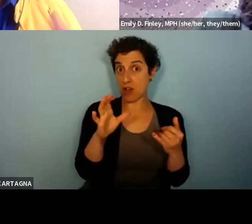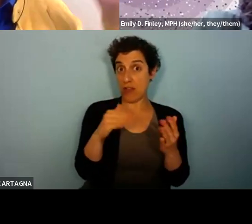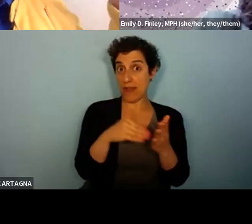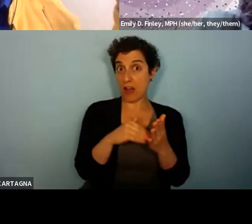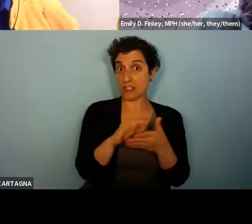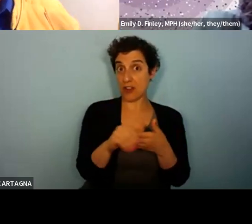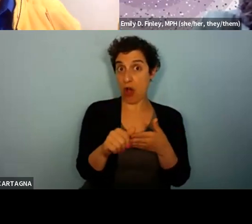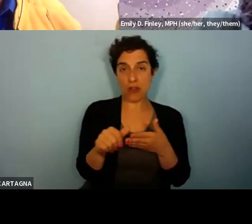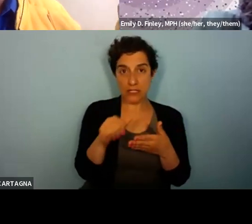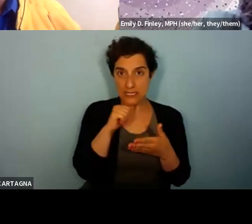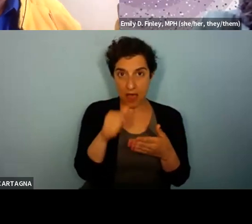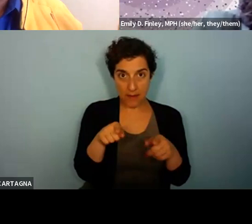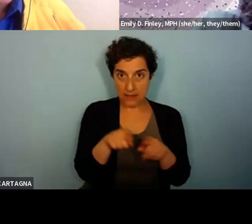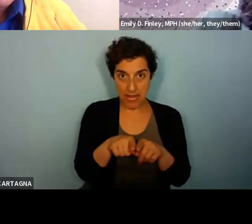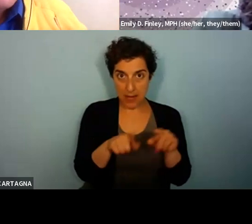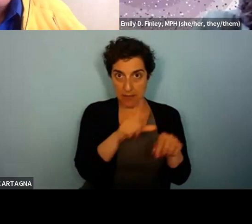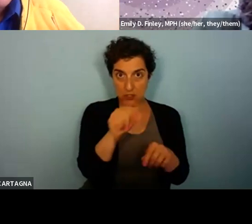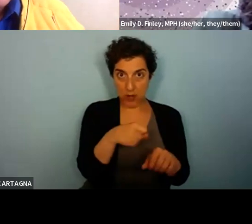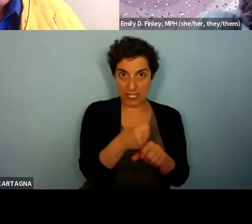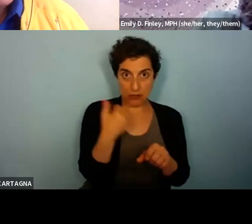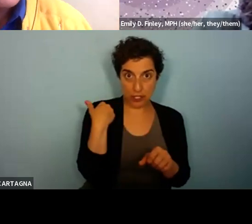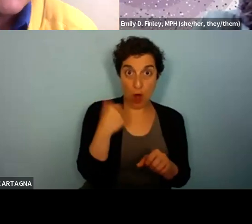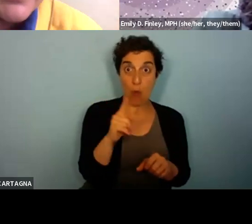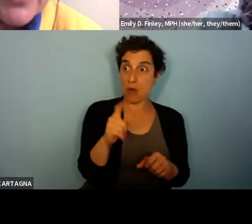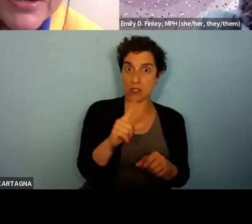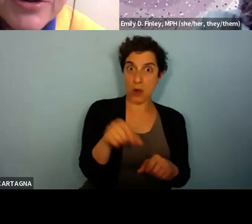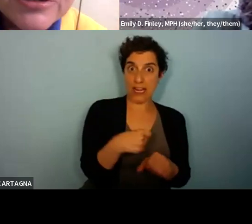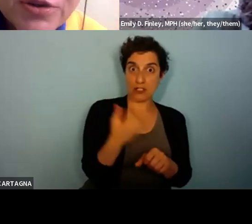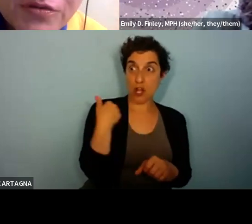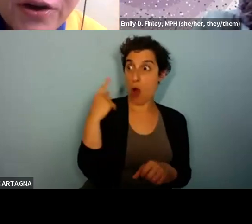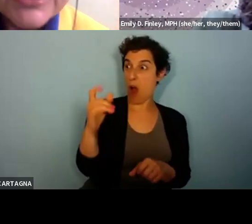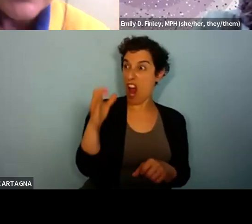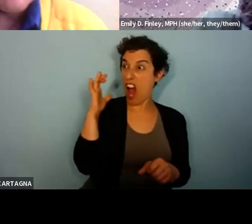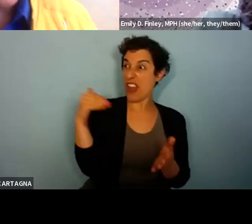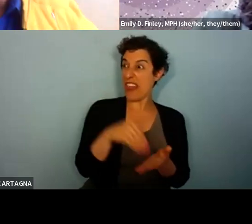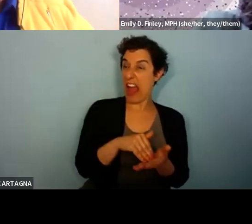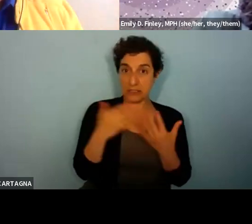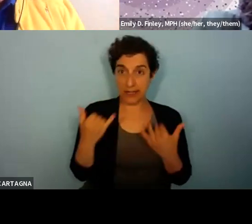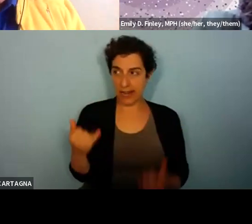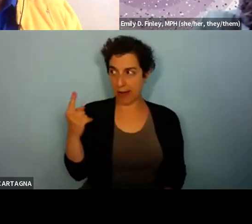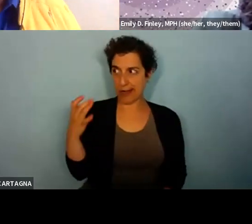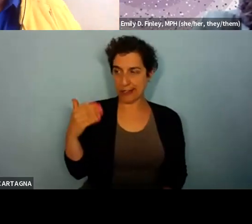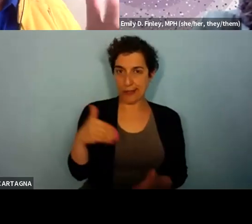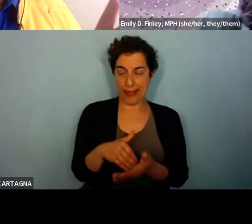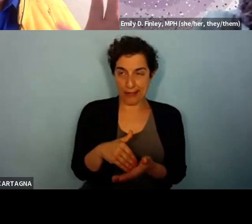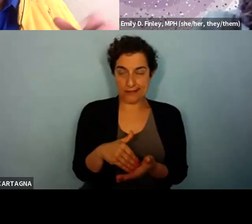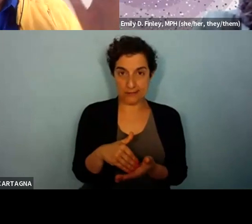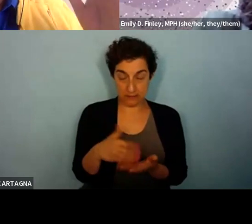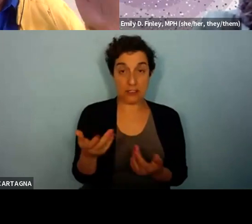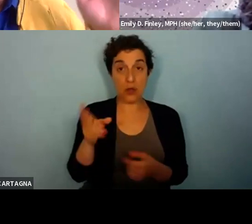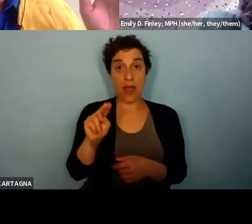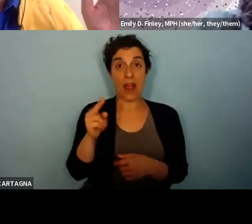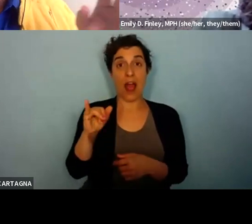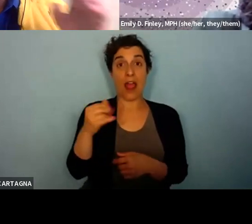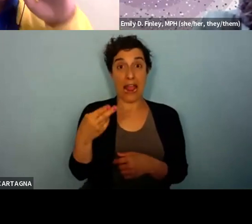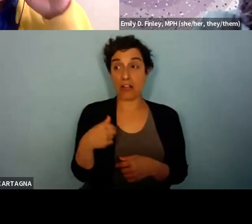the same as it was 20 years ago with inflation. It only goes so far. So I do think the NIH and some other places, they